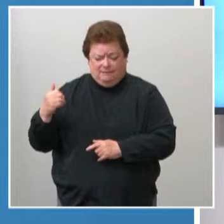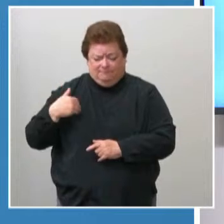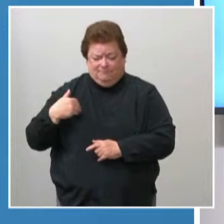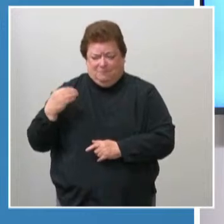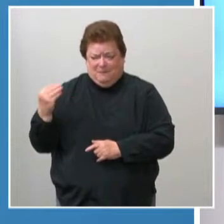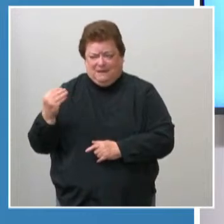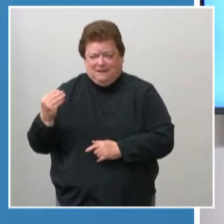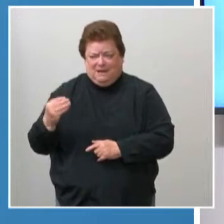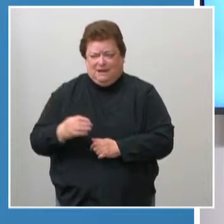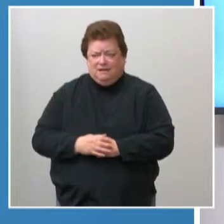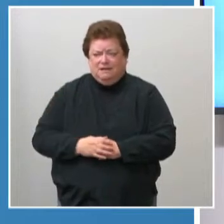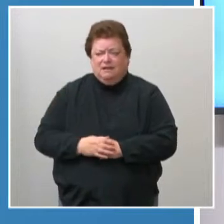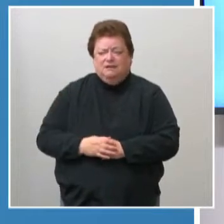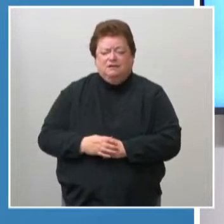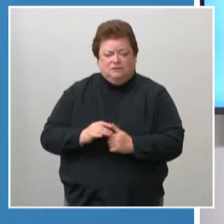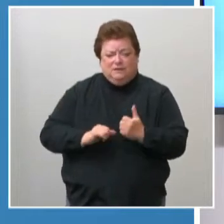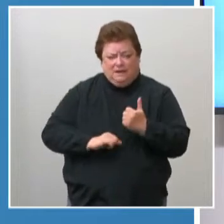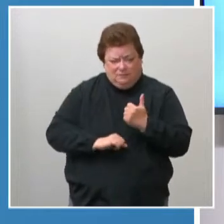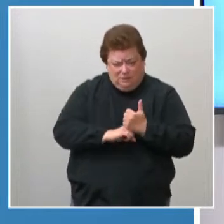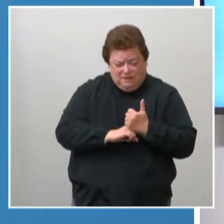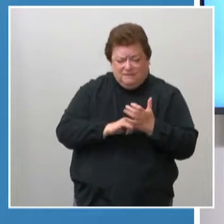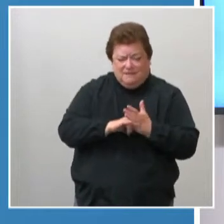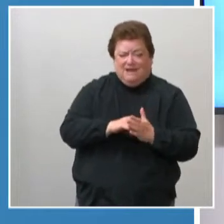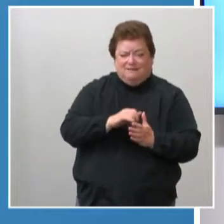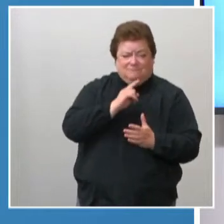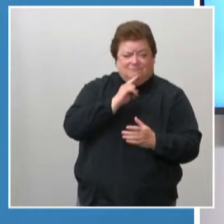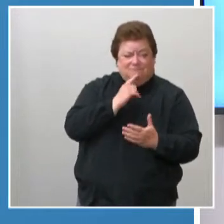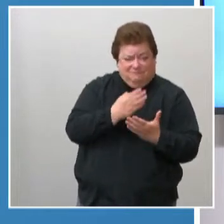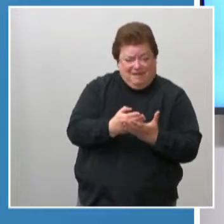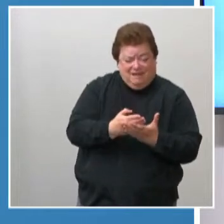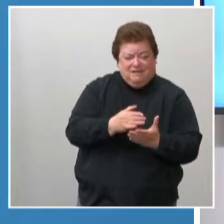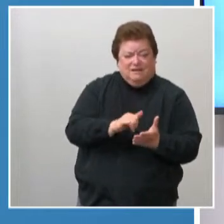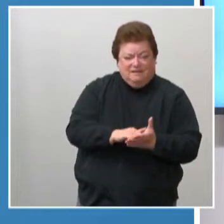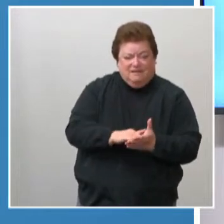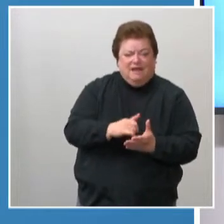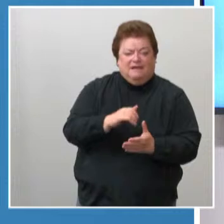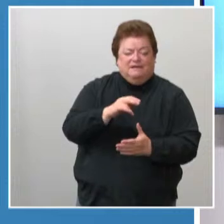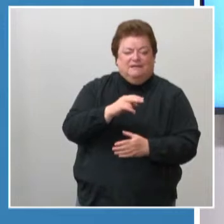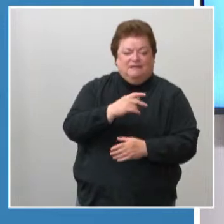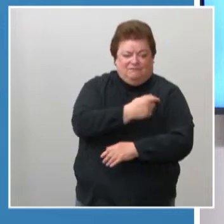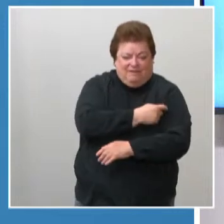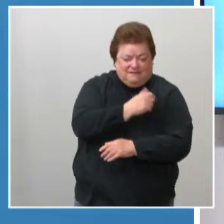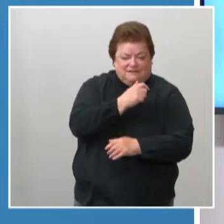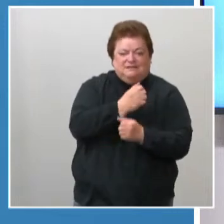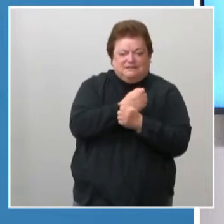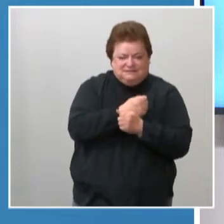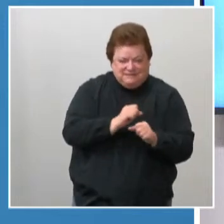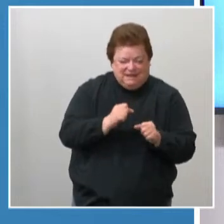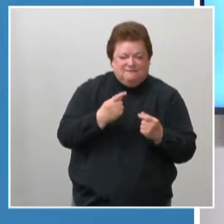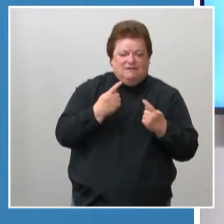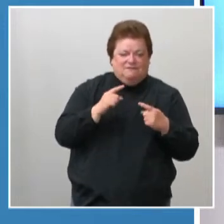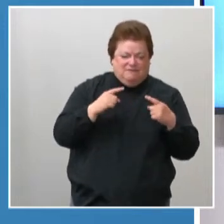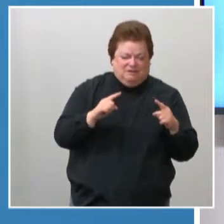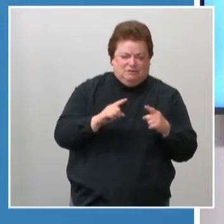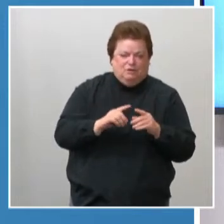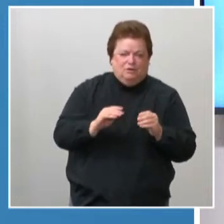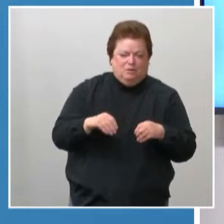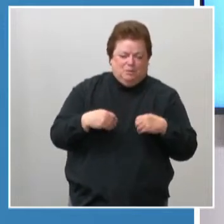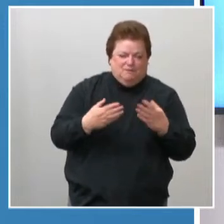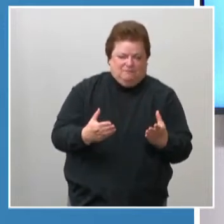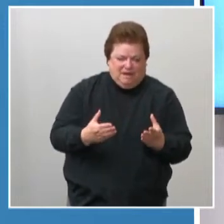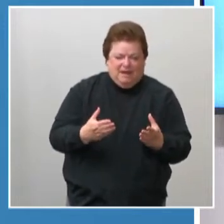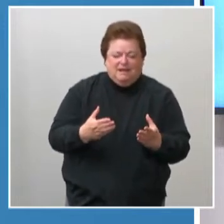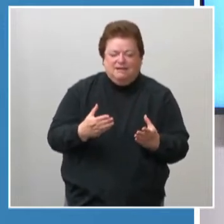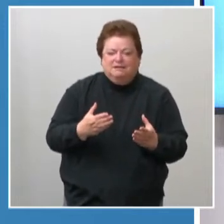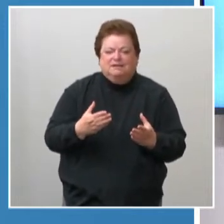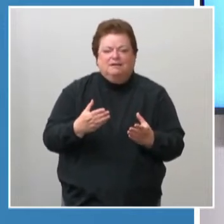Monday, reinforcing the fact that the COVID-19 vaccines are safe and effective in providing people some additional